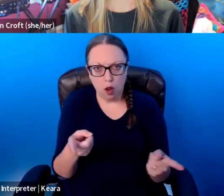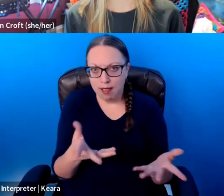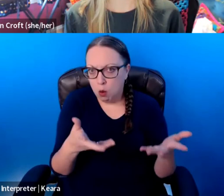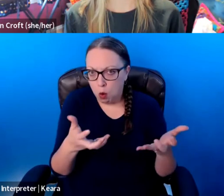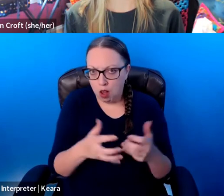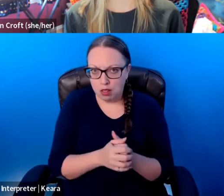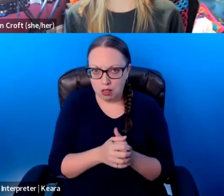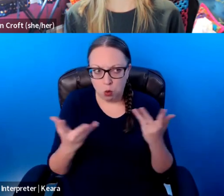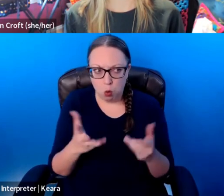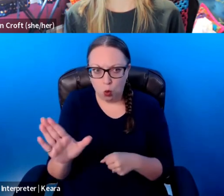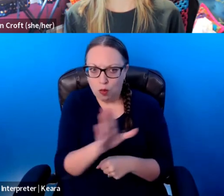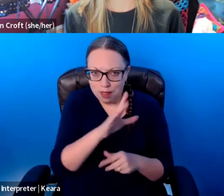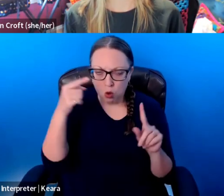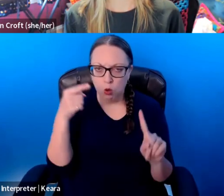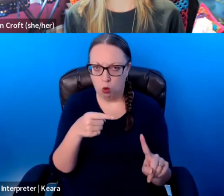they're not